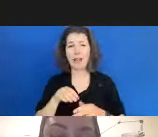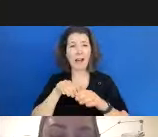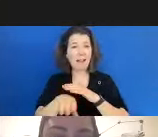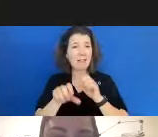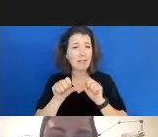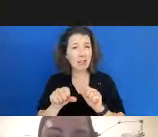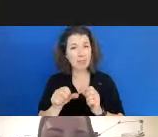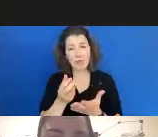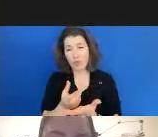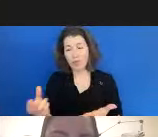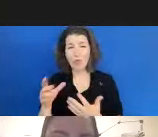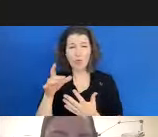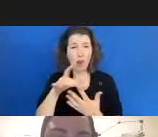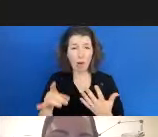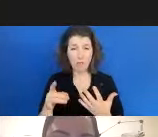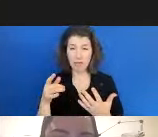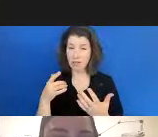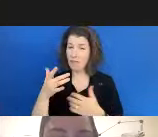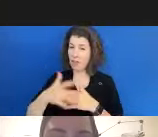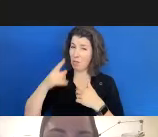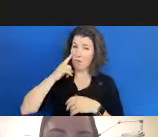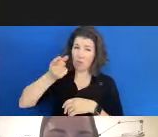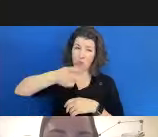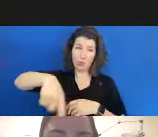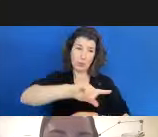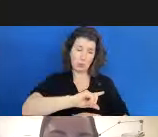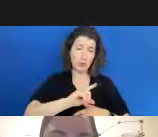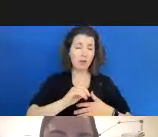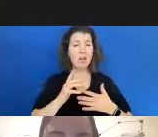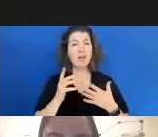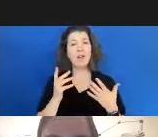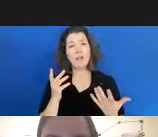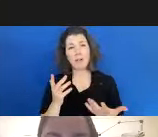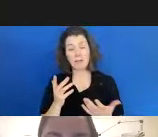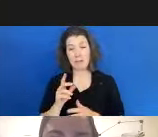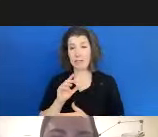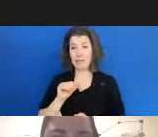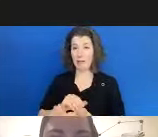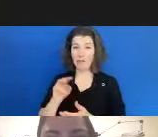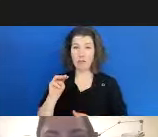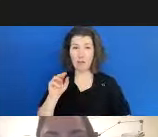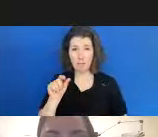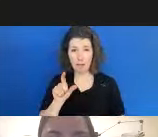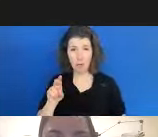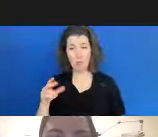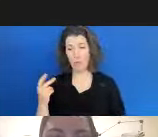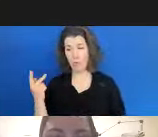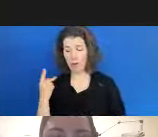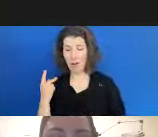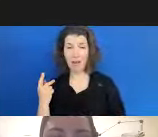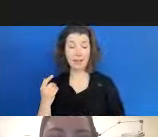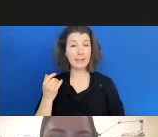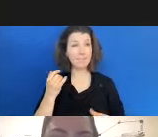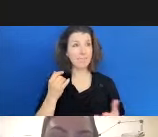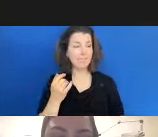accessibility options that we have available. And Dr. Meloottu and I know even if there's something that